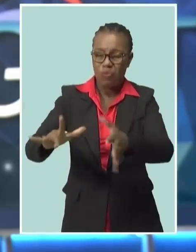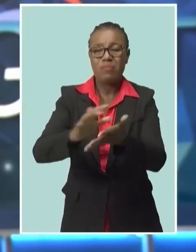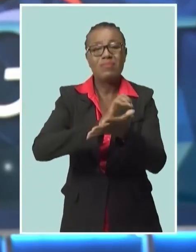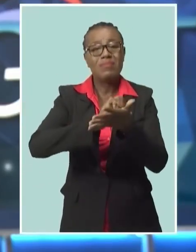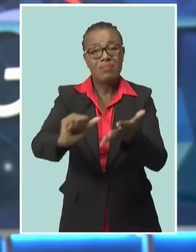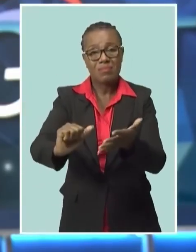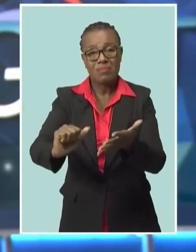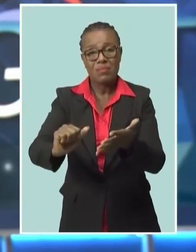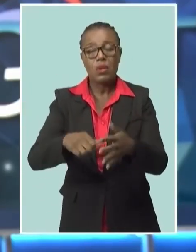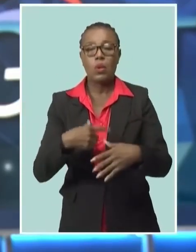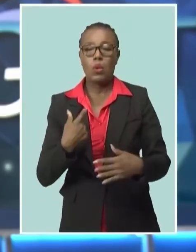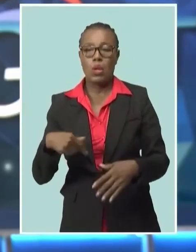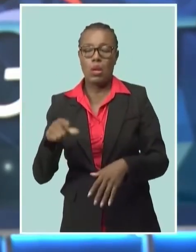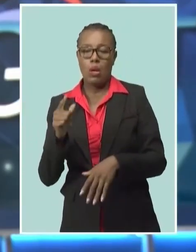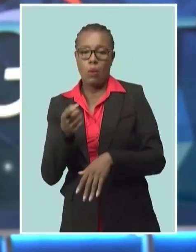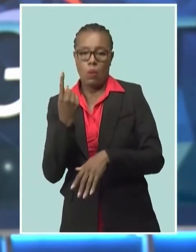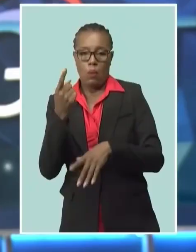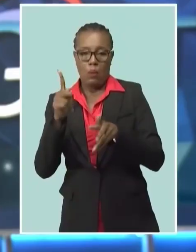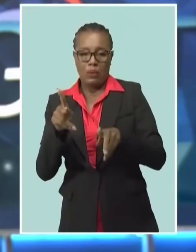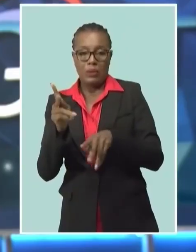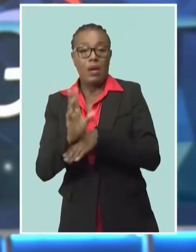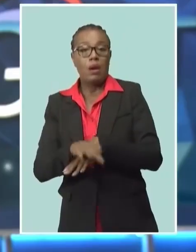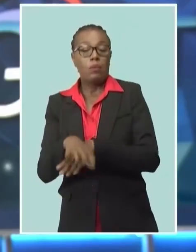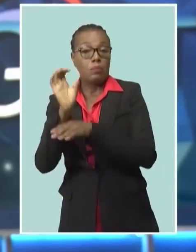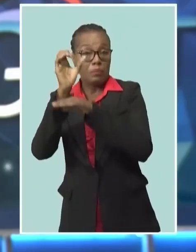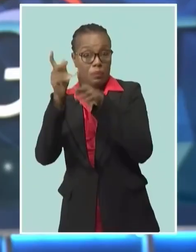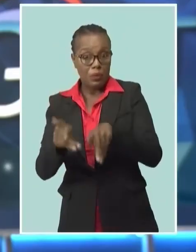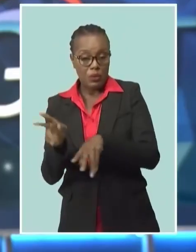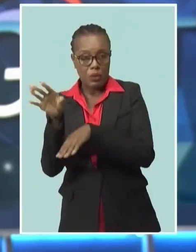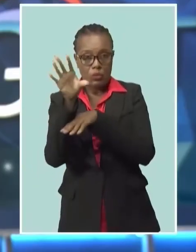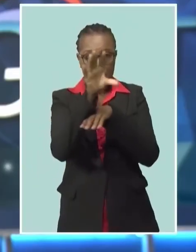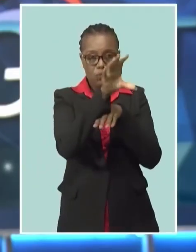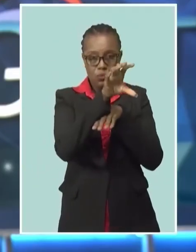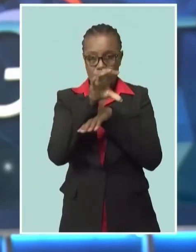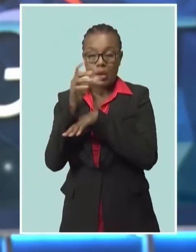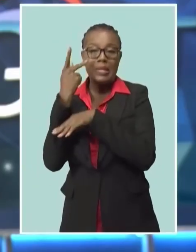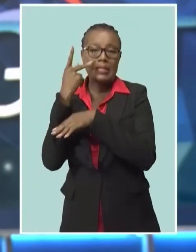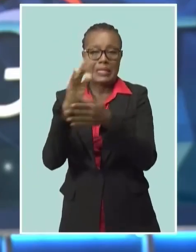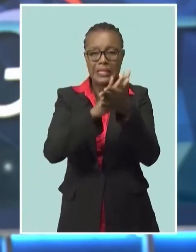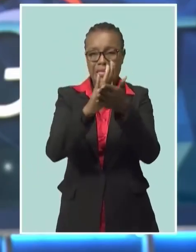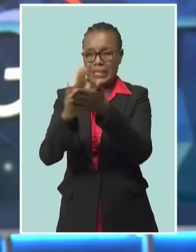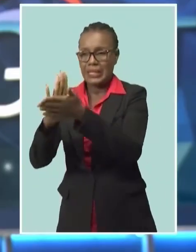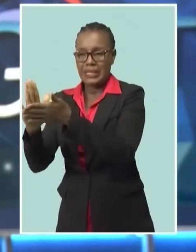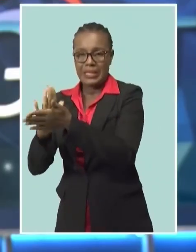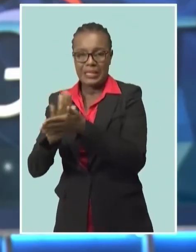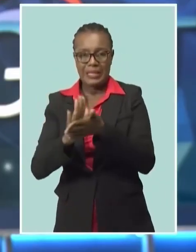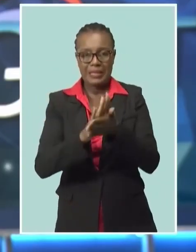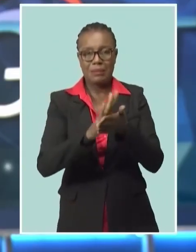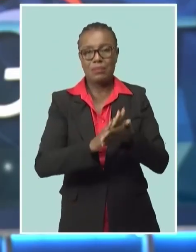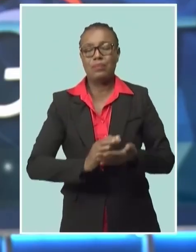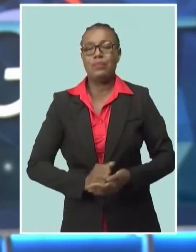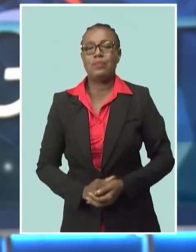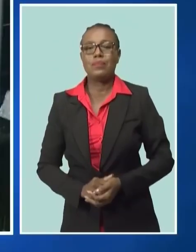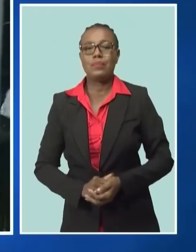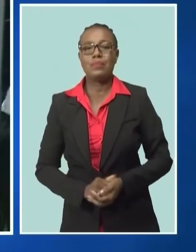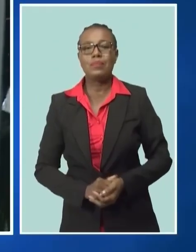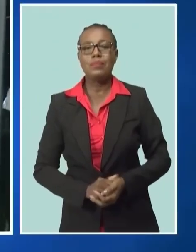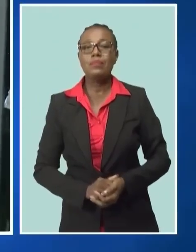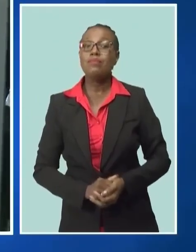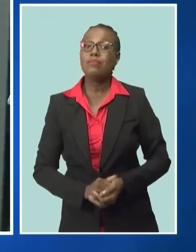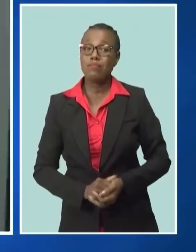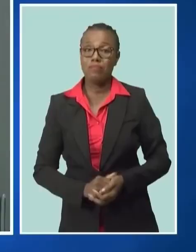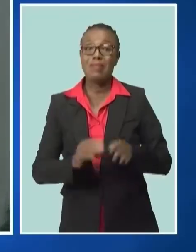Our cameraman, Christopher Wood, was in the area and caught some of the cleanup. Rachelle Agard has that story.